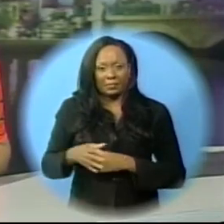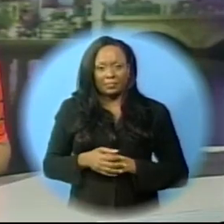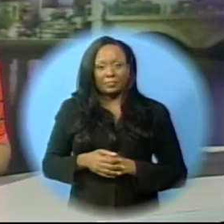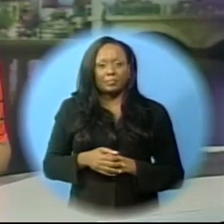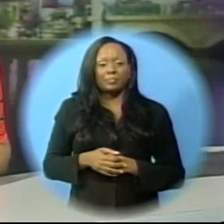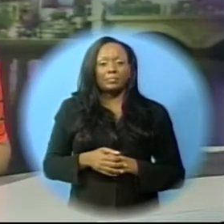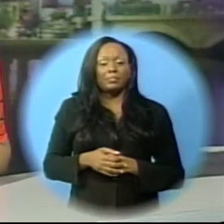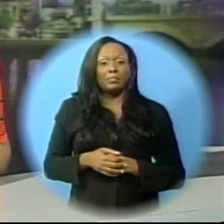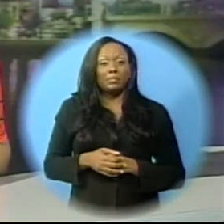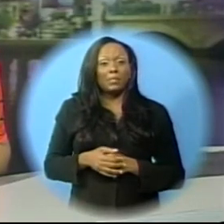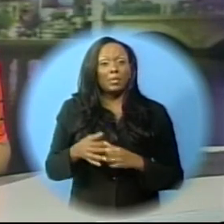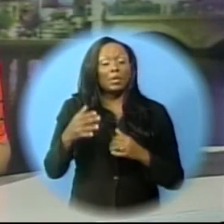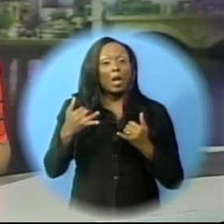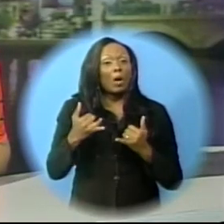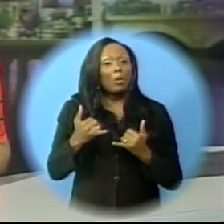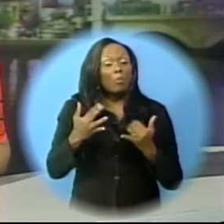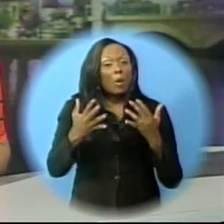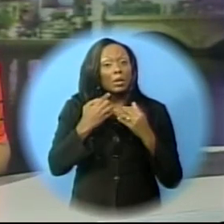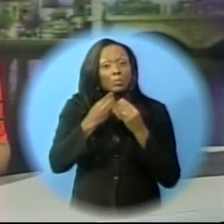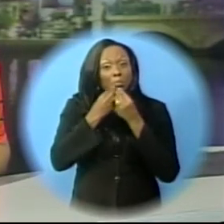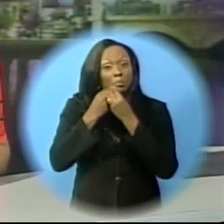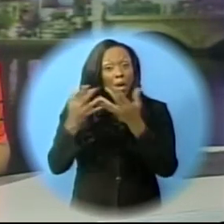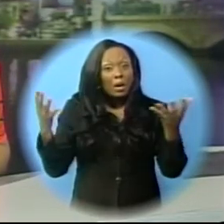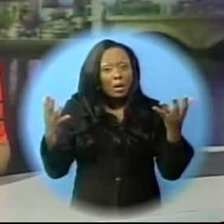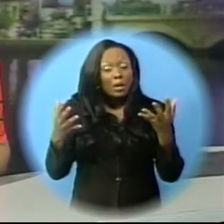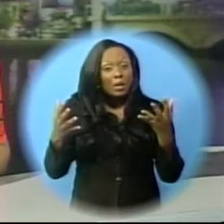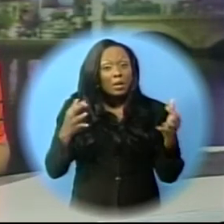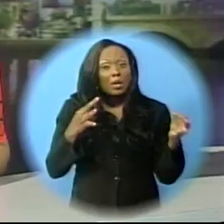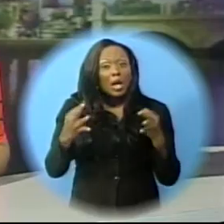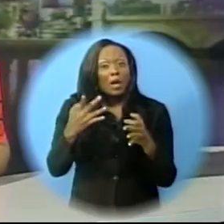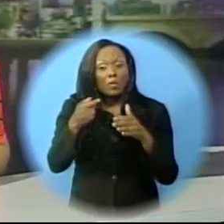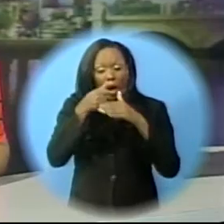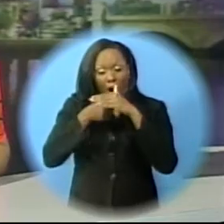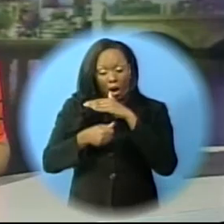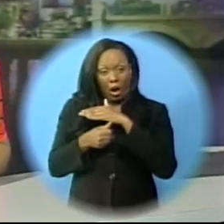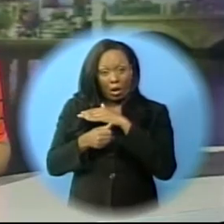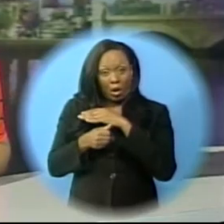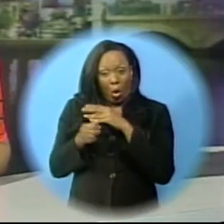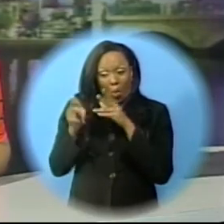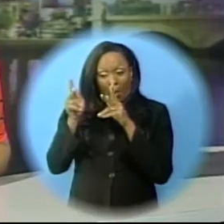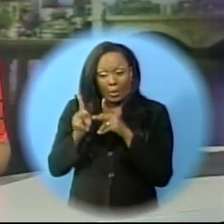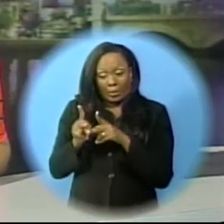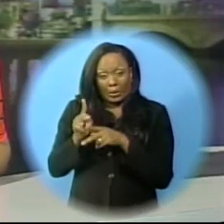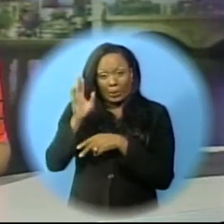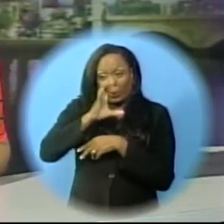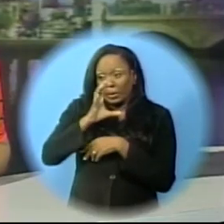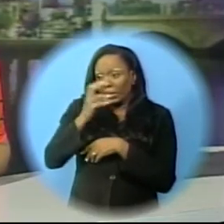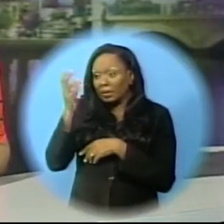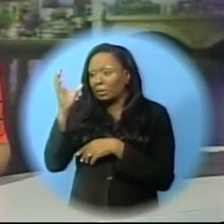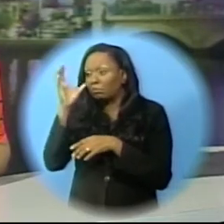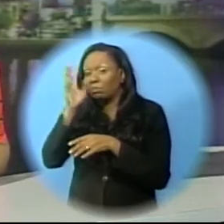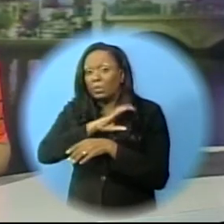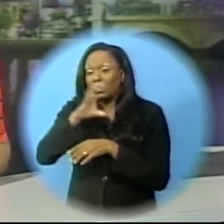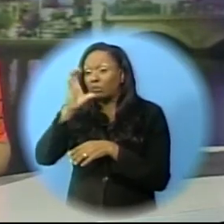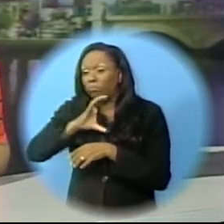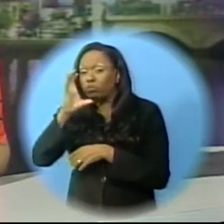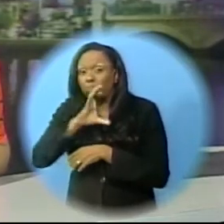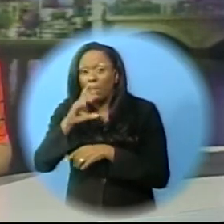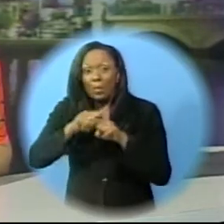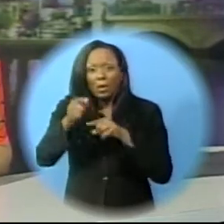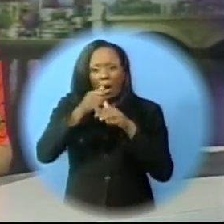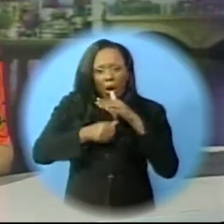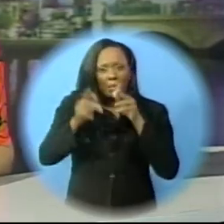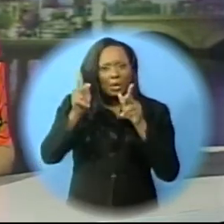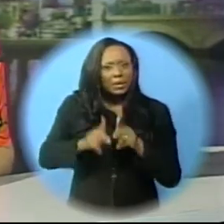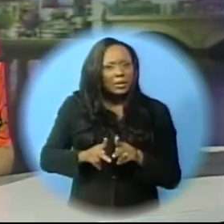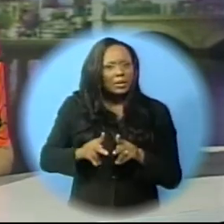is reminded that it is a serious offense to harbor or assist wanted persons, and anyone caught committing this offense can